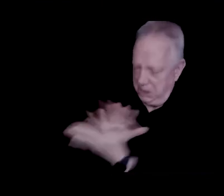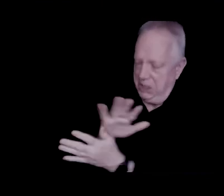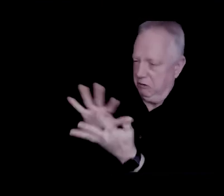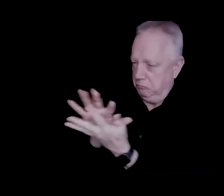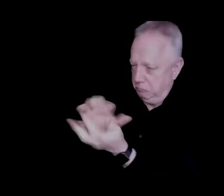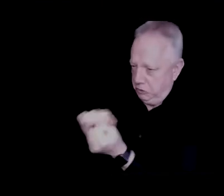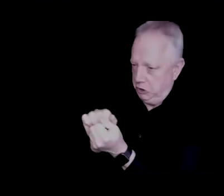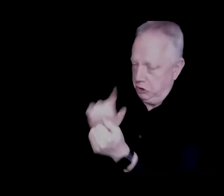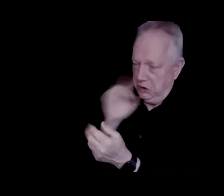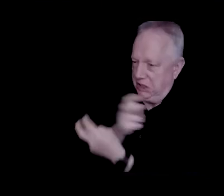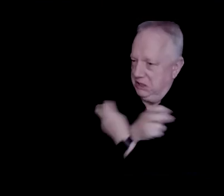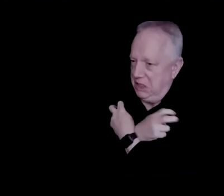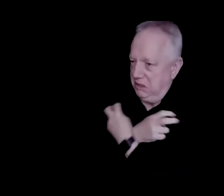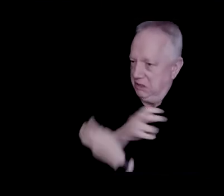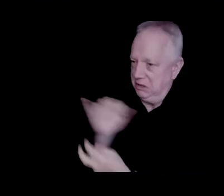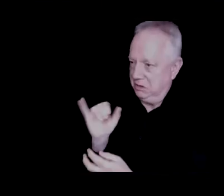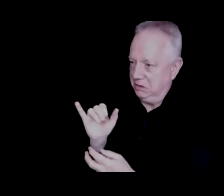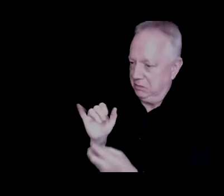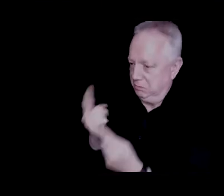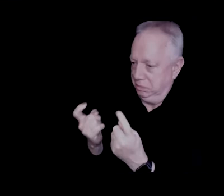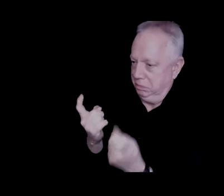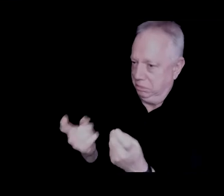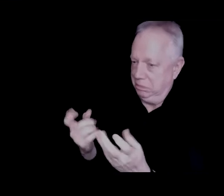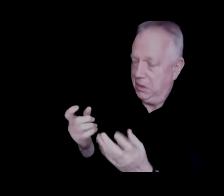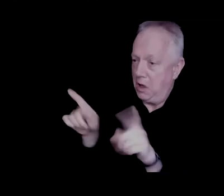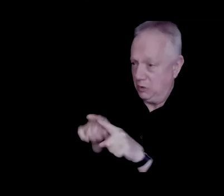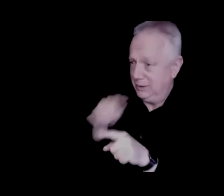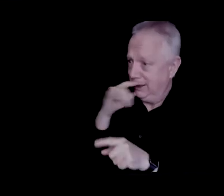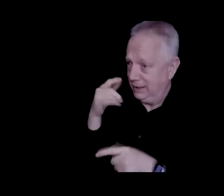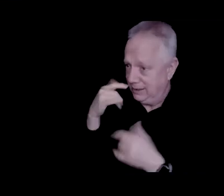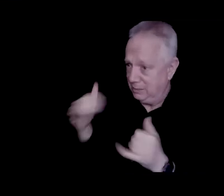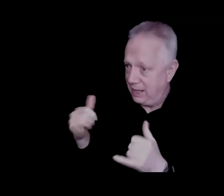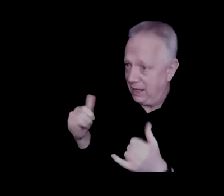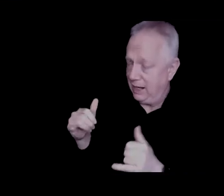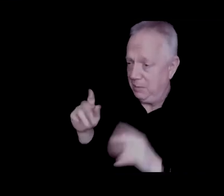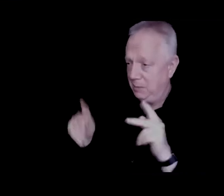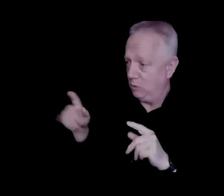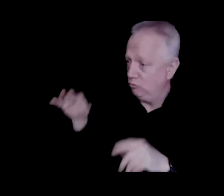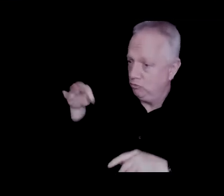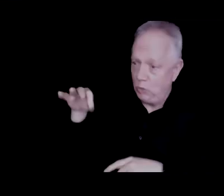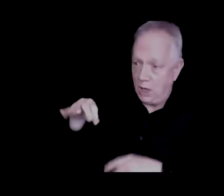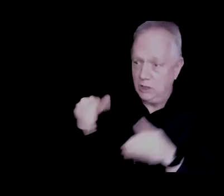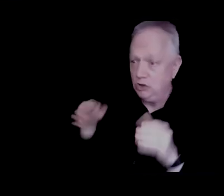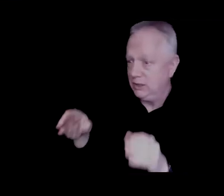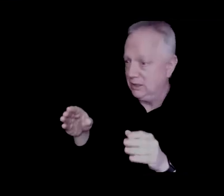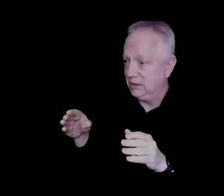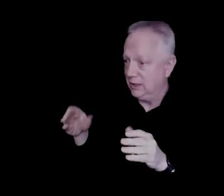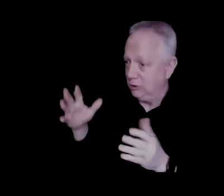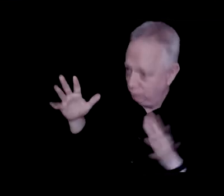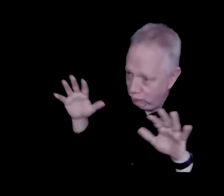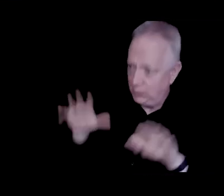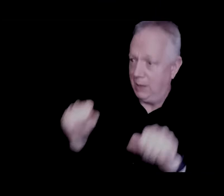like a skeleton, but you also see kids playing and people walking in the streets and reclaiming their